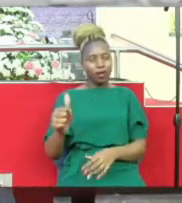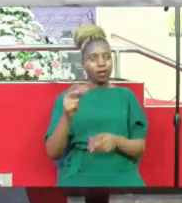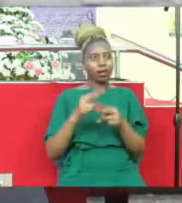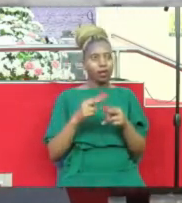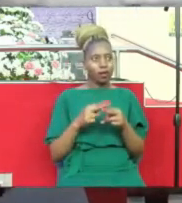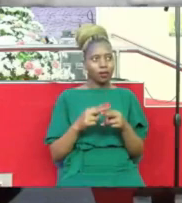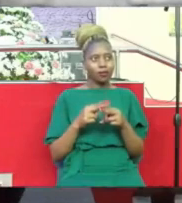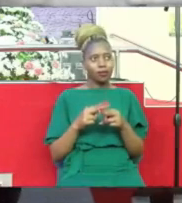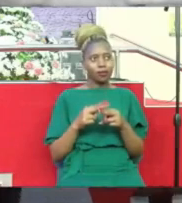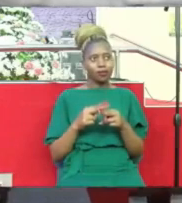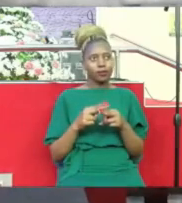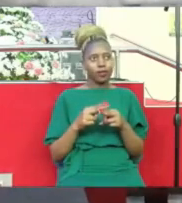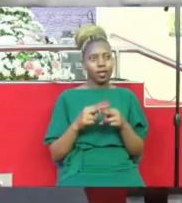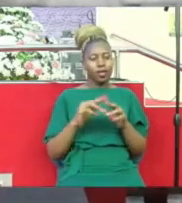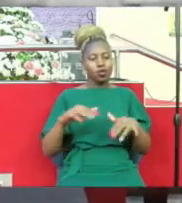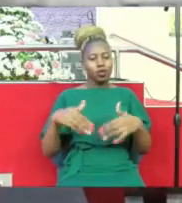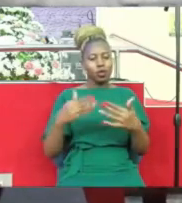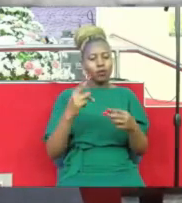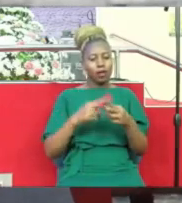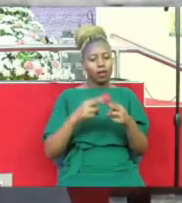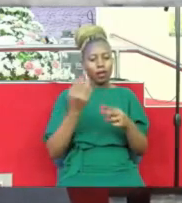fill his name with life.